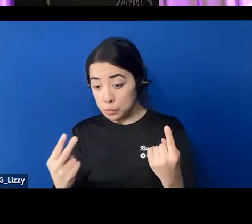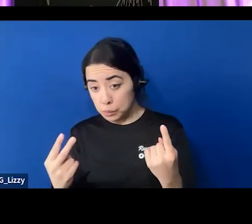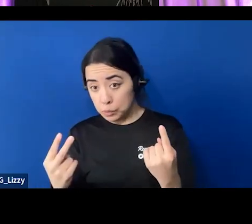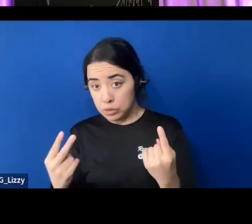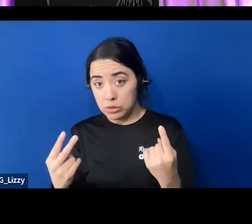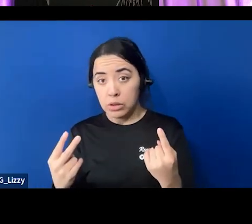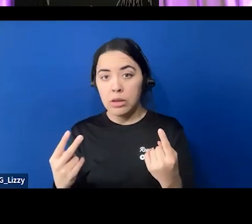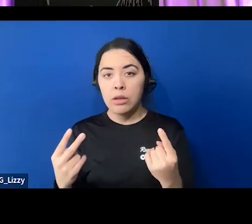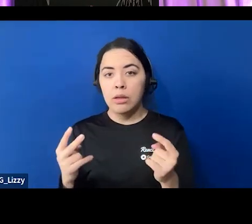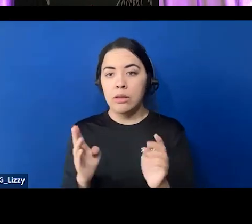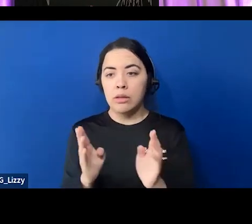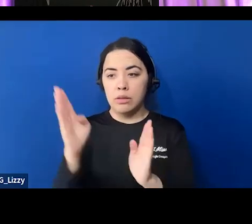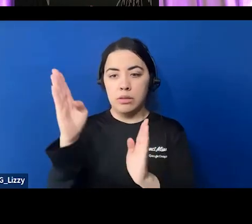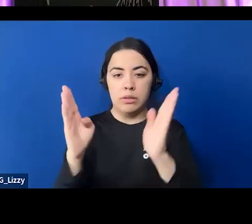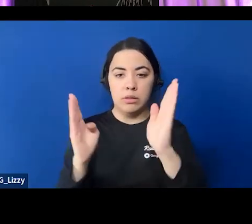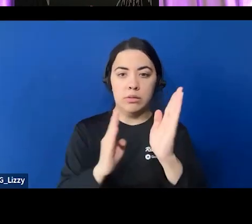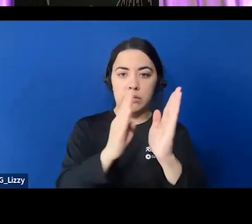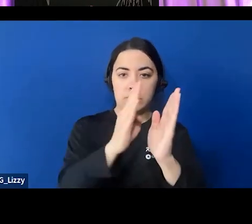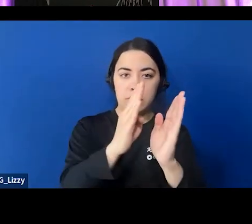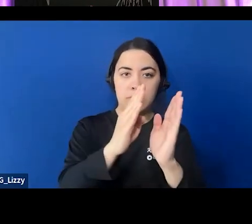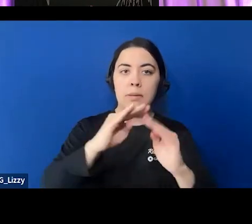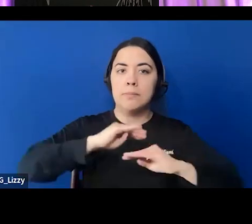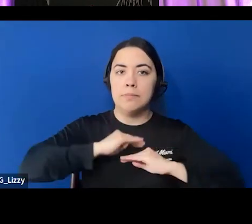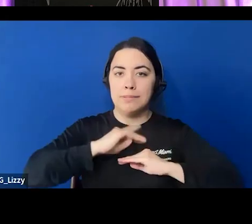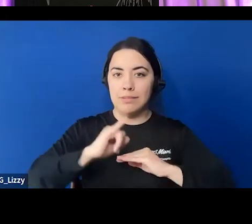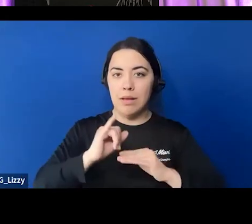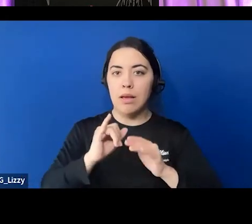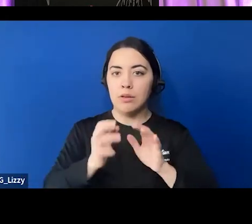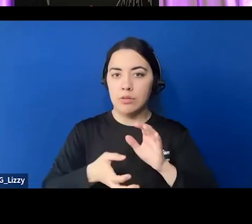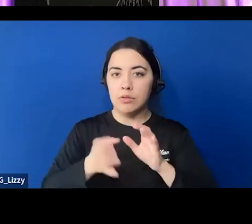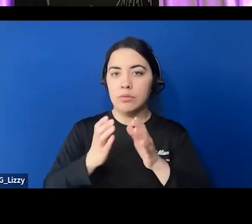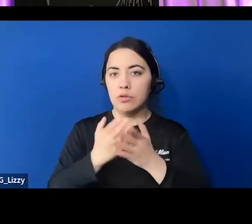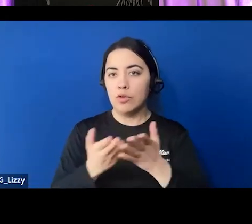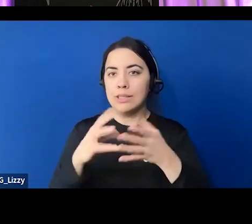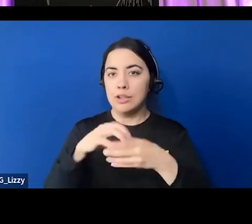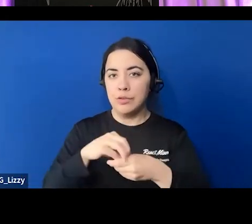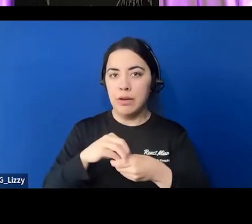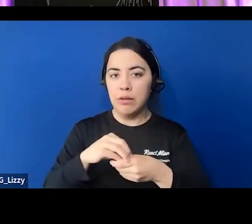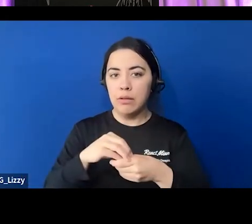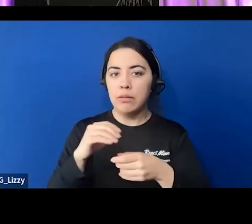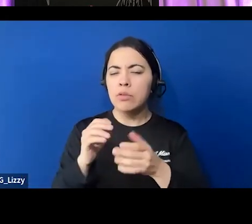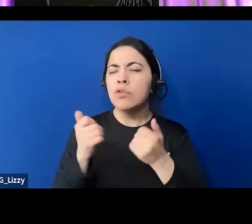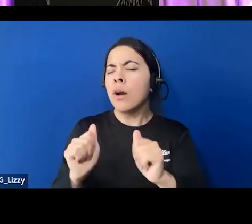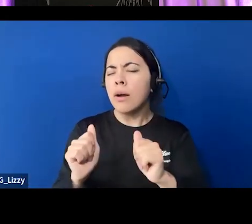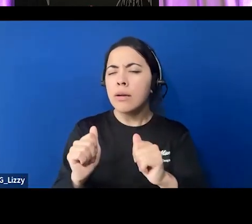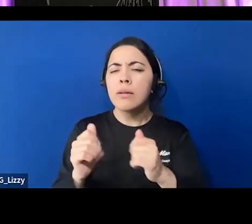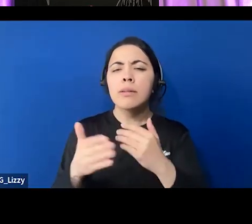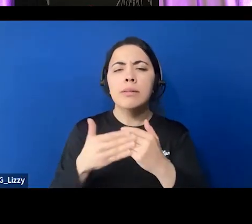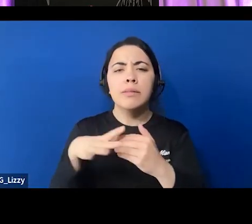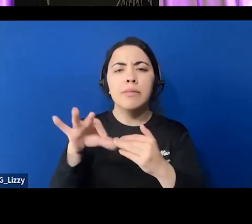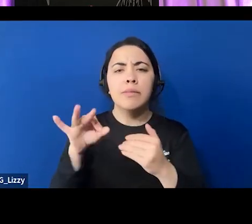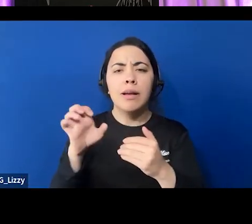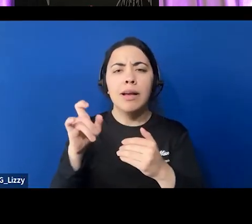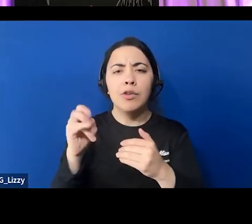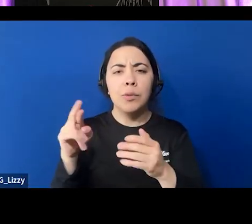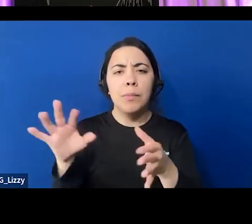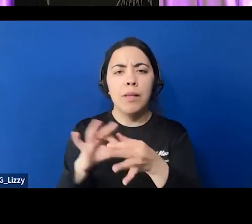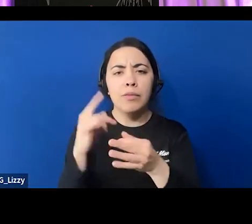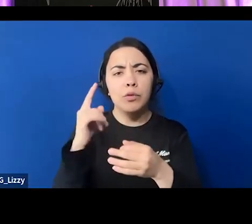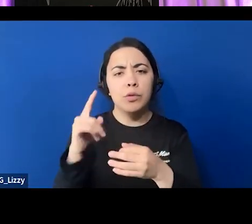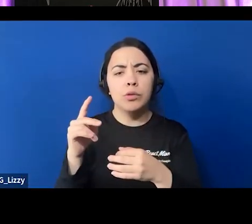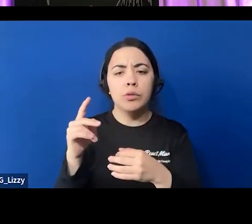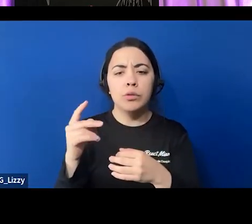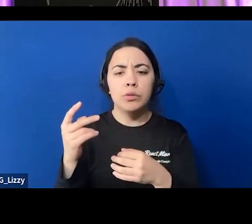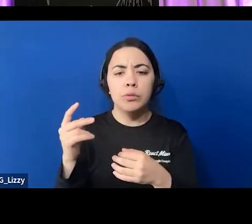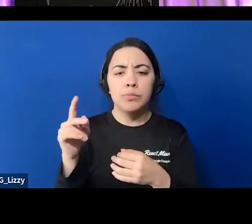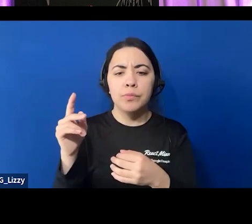immediately updates and tells me now that the index meets that criteria. So just try it out. It's easy to find editor plugins for 2/, including if you're near retirement